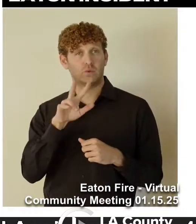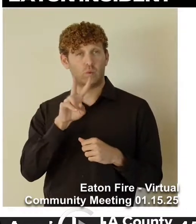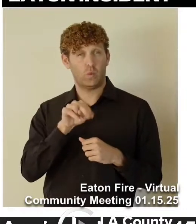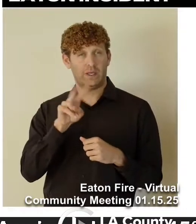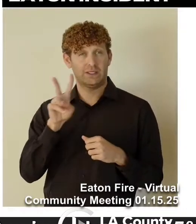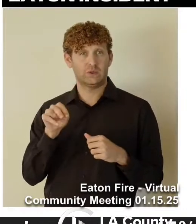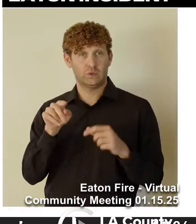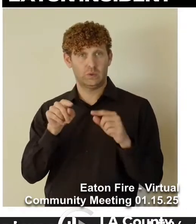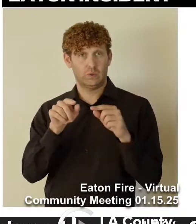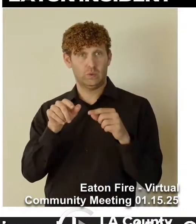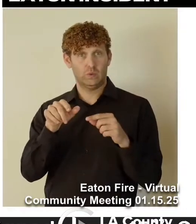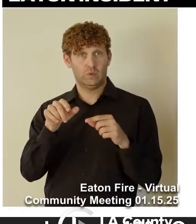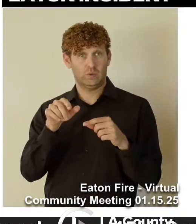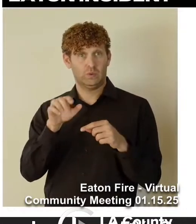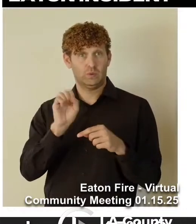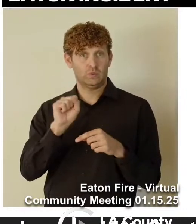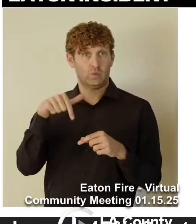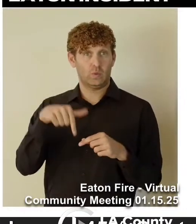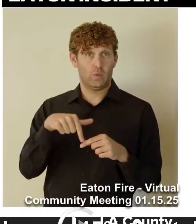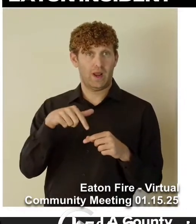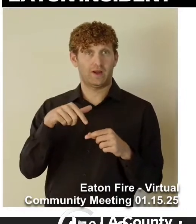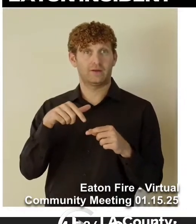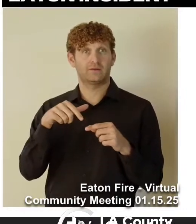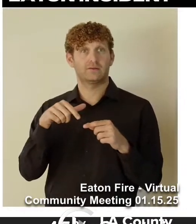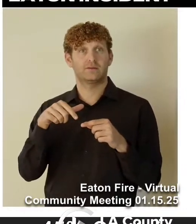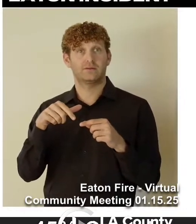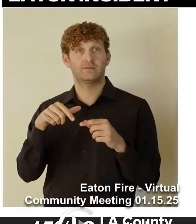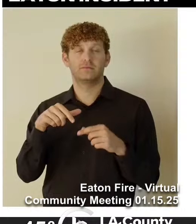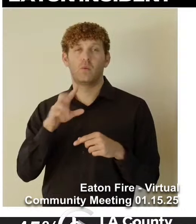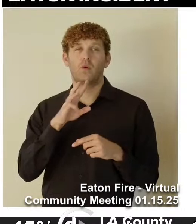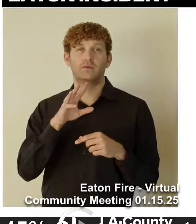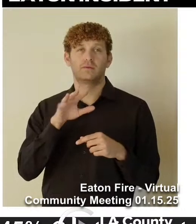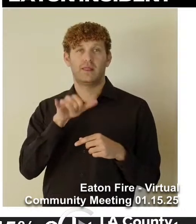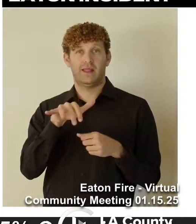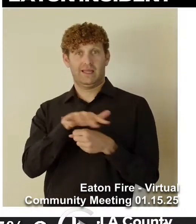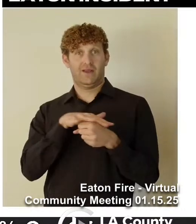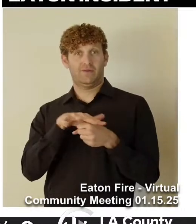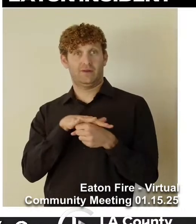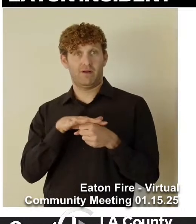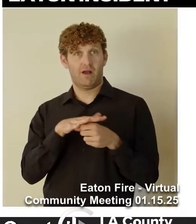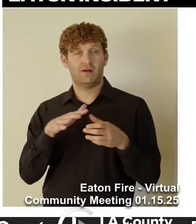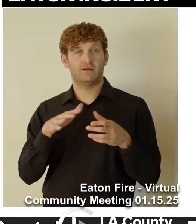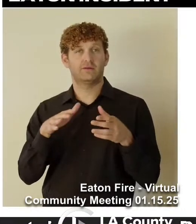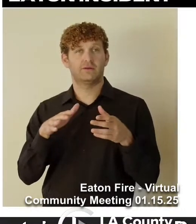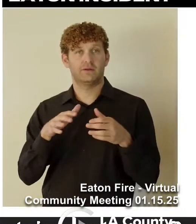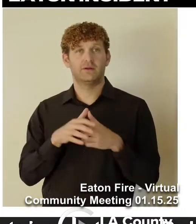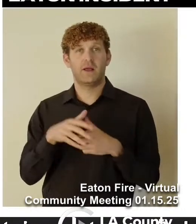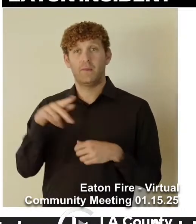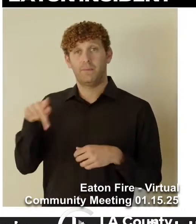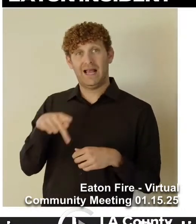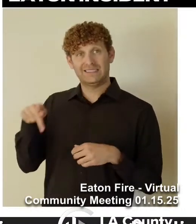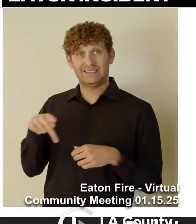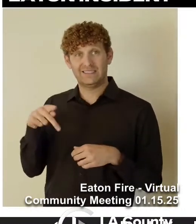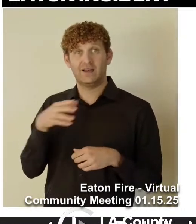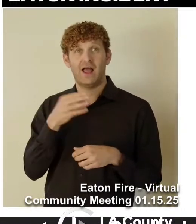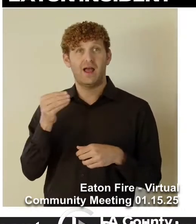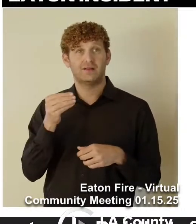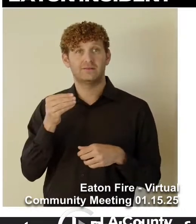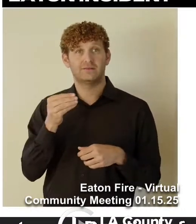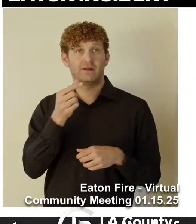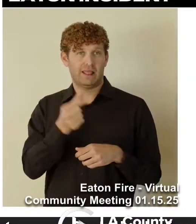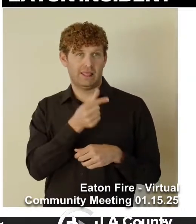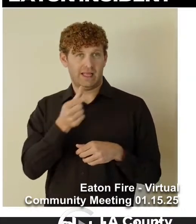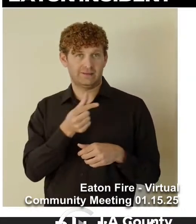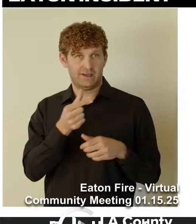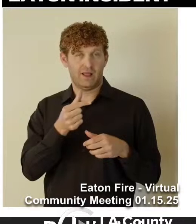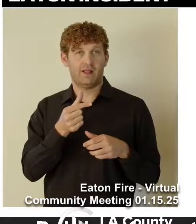Foothill communities between Pasadena and Glendale. We serve water imported by the Metropolitan Water District from the State Water Project